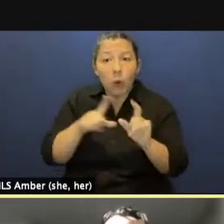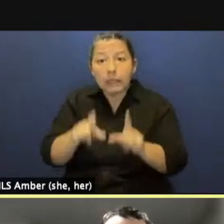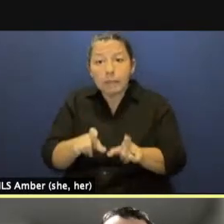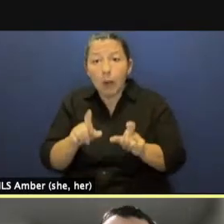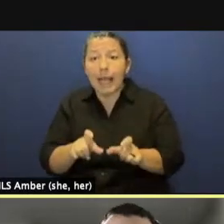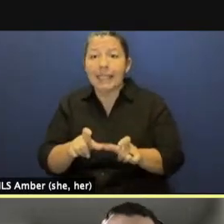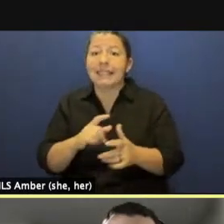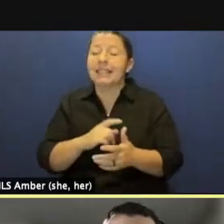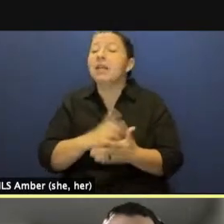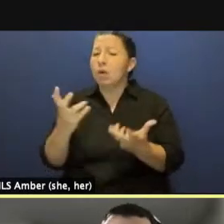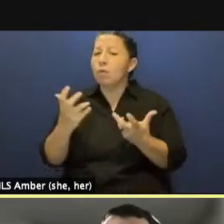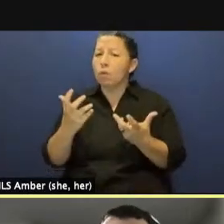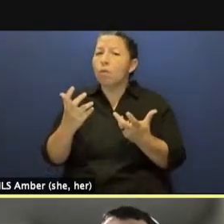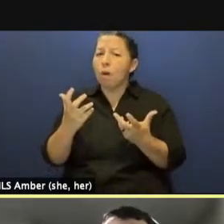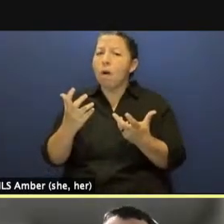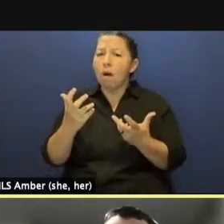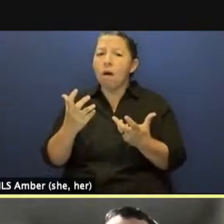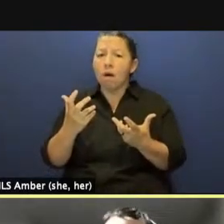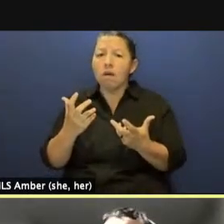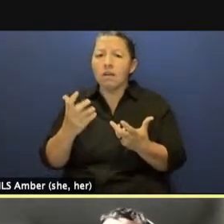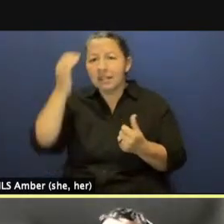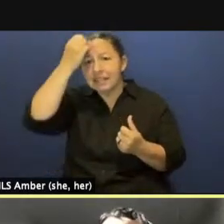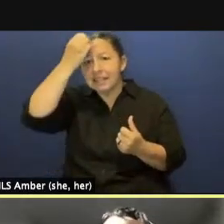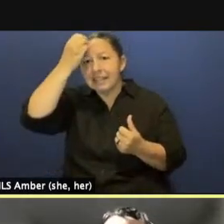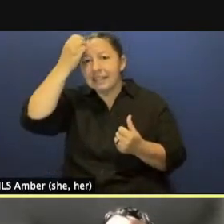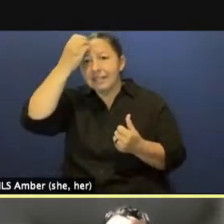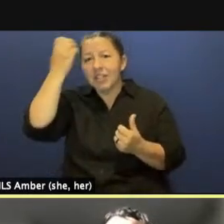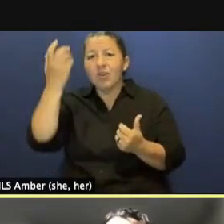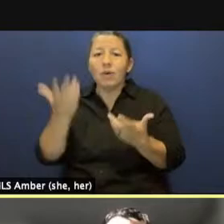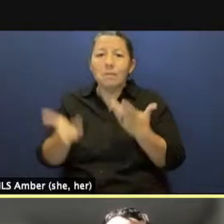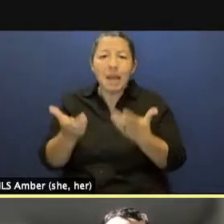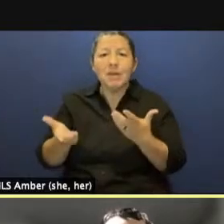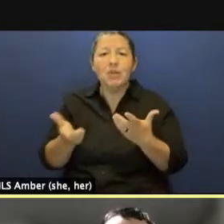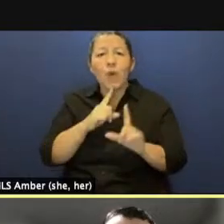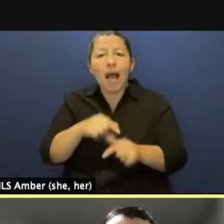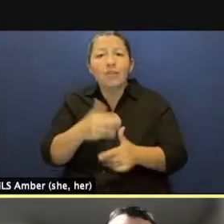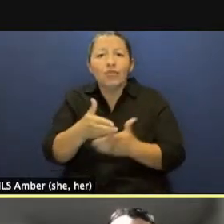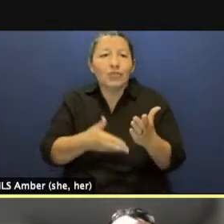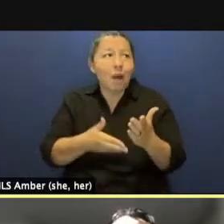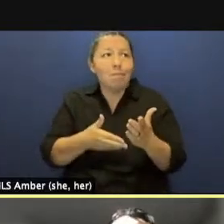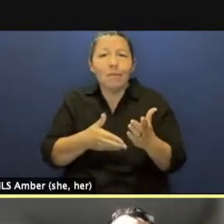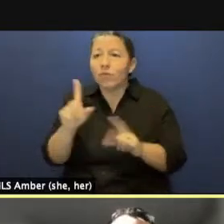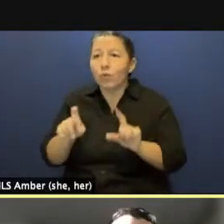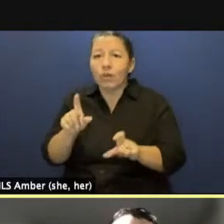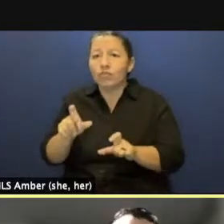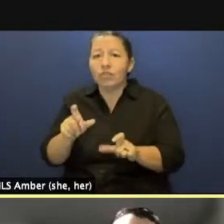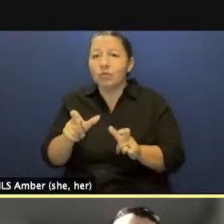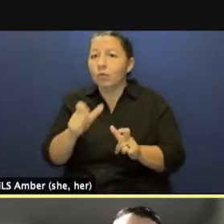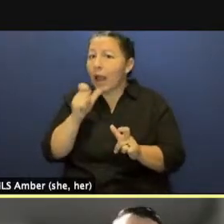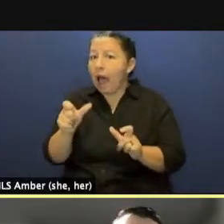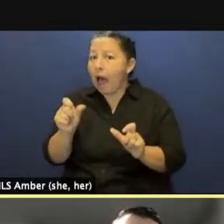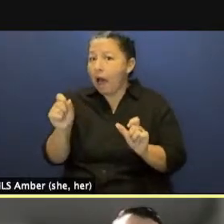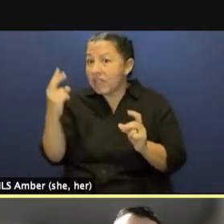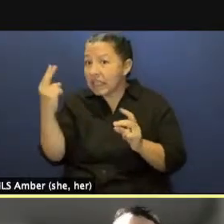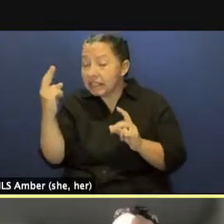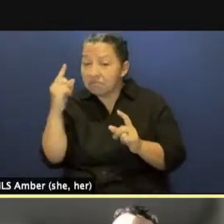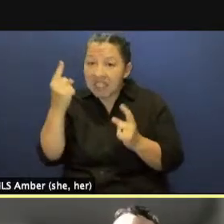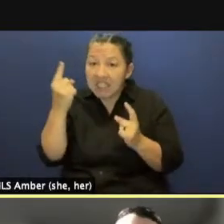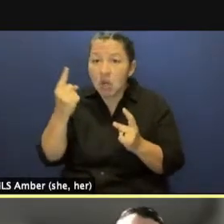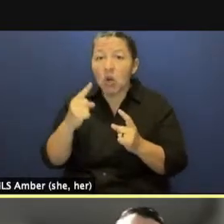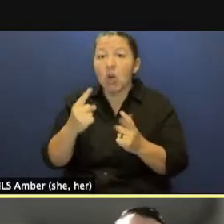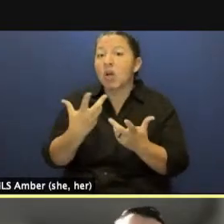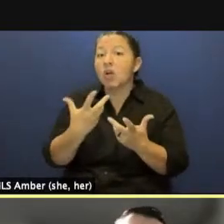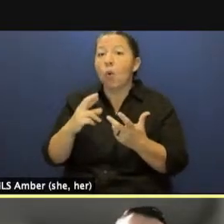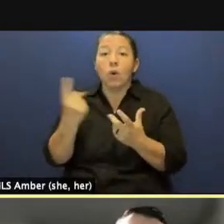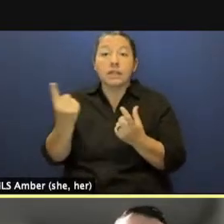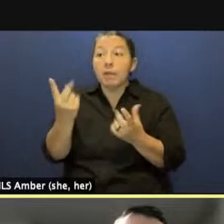We want them to also highlight some knowledge gaps, maybe something we haven't considered, something we simply forgot. That's something we expect from this team.